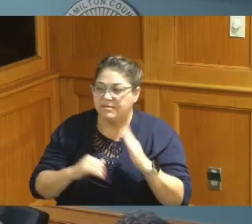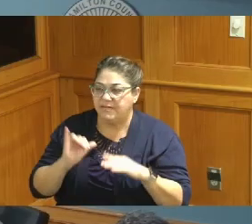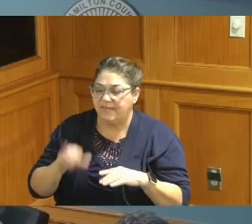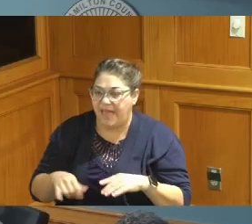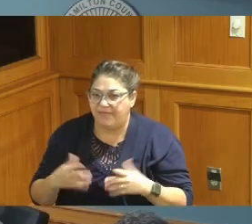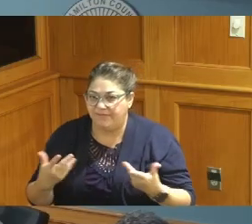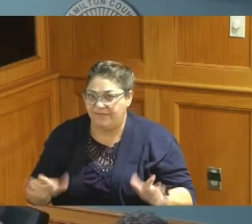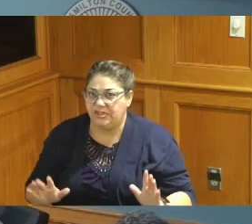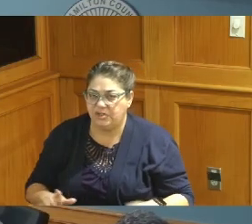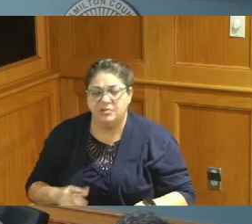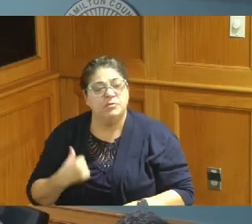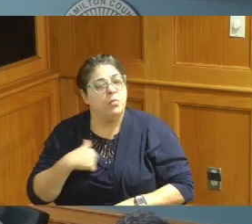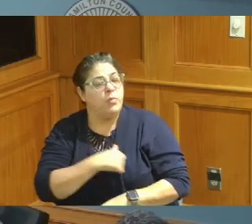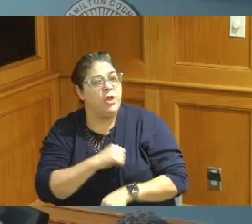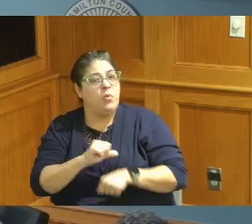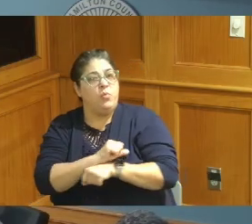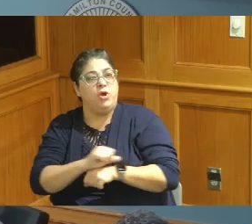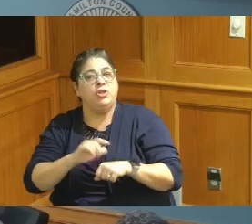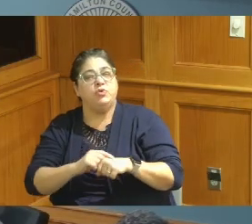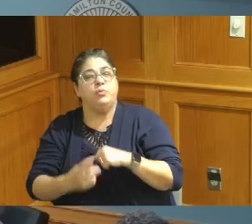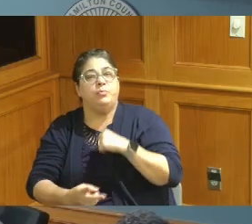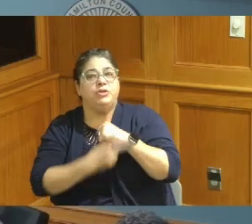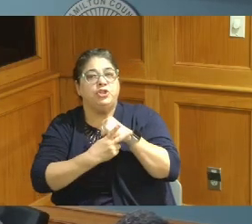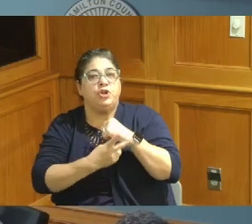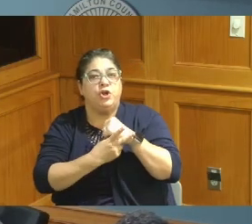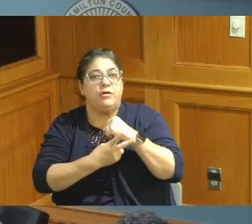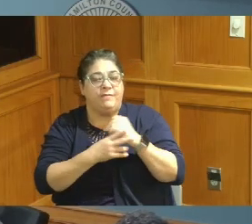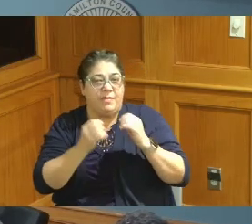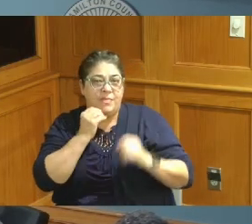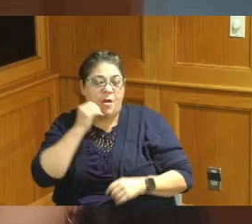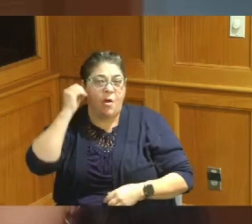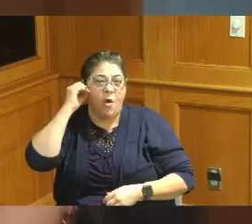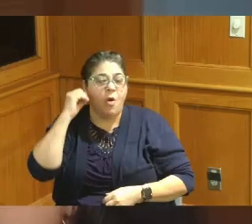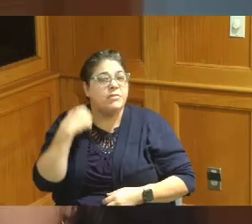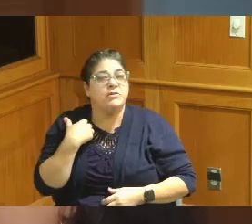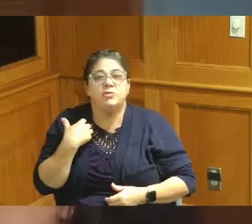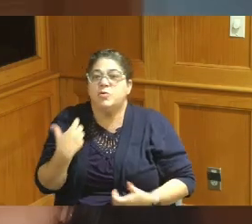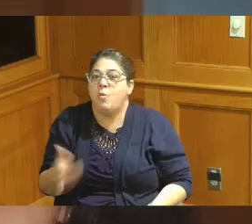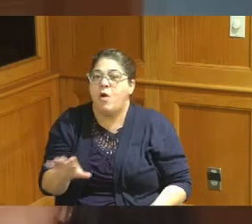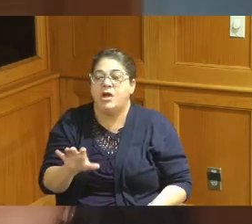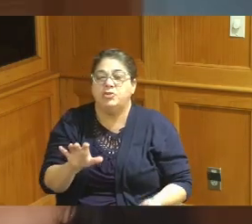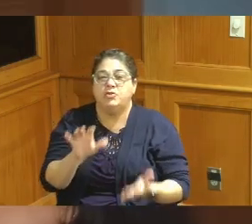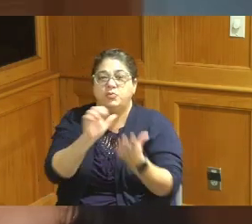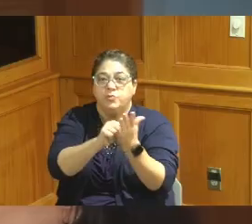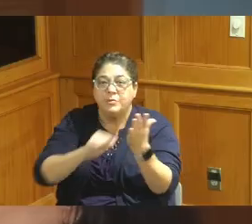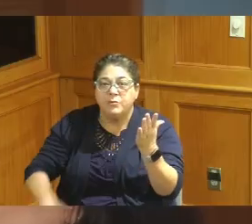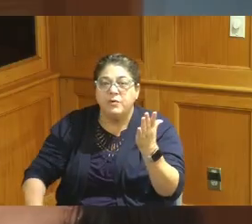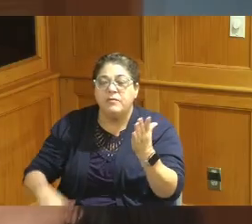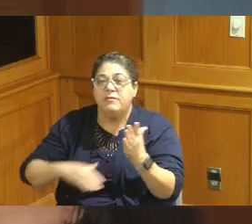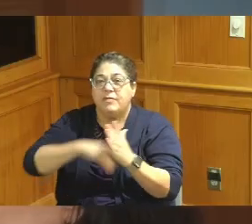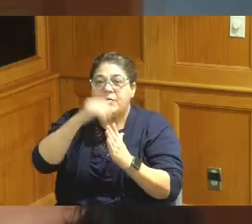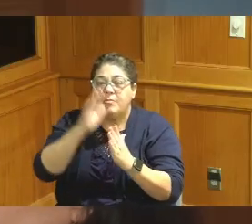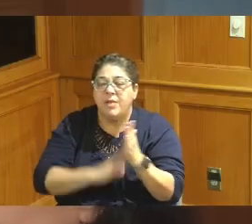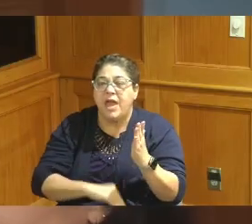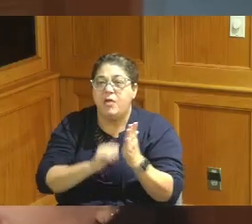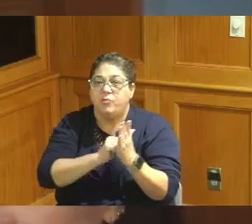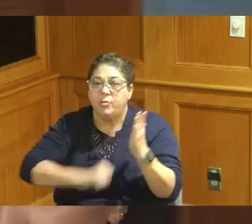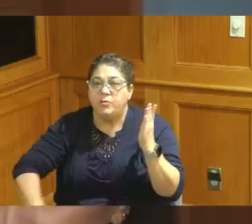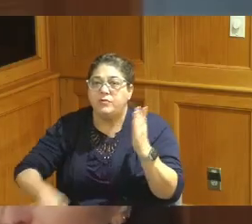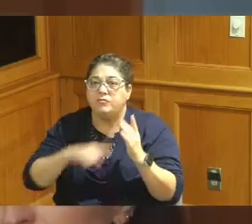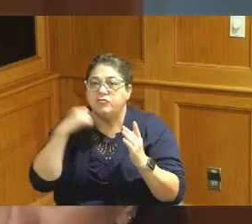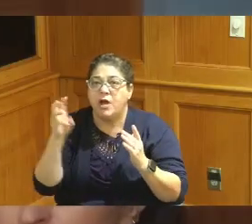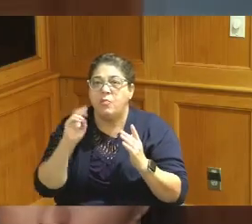So we are working to preserve the home, not to disrupt the paint, the drywall. We want to make sure that the homes stay in good